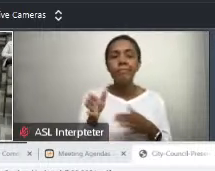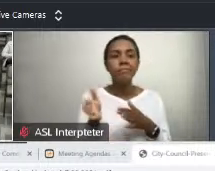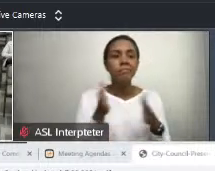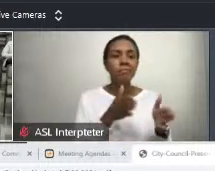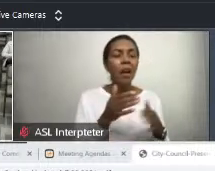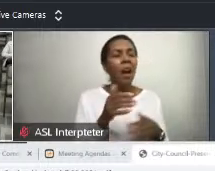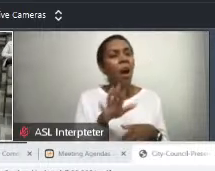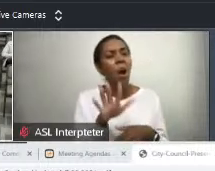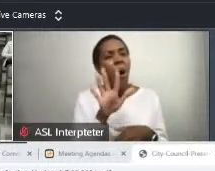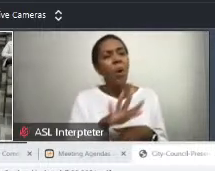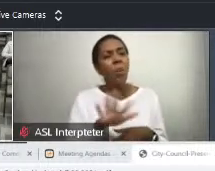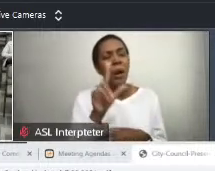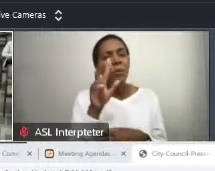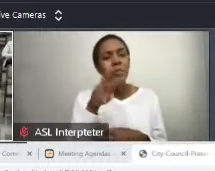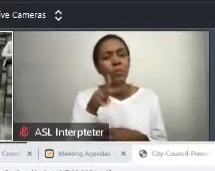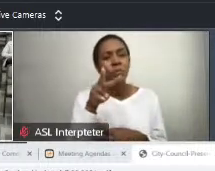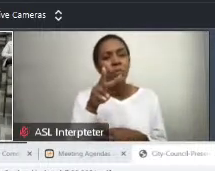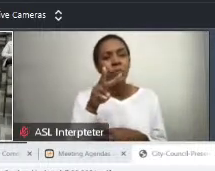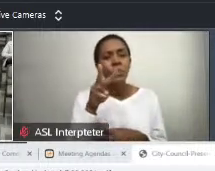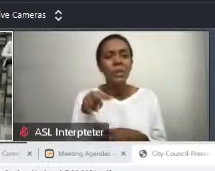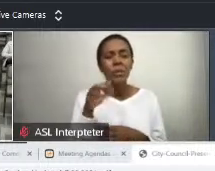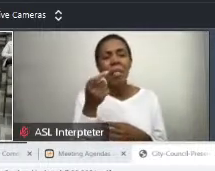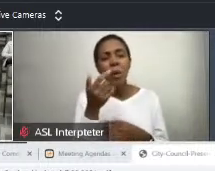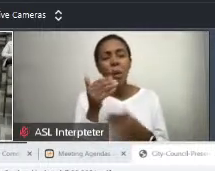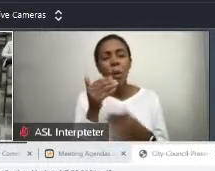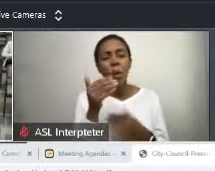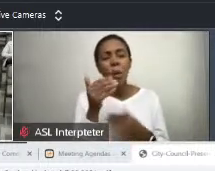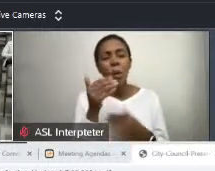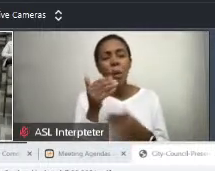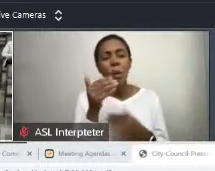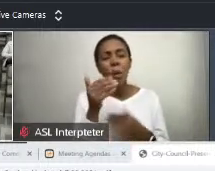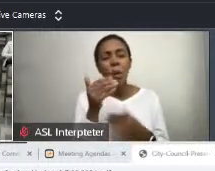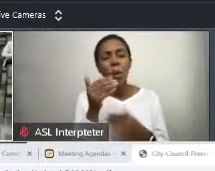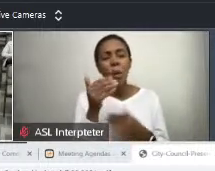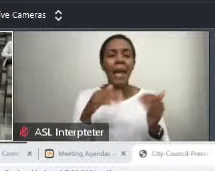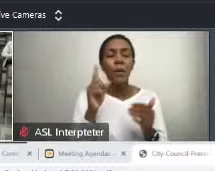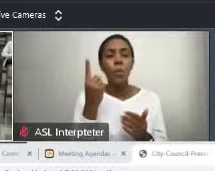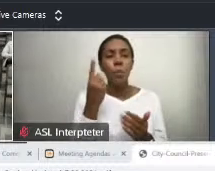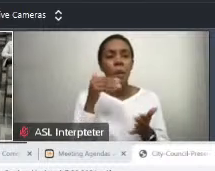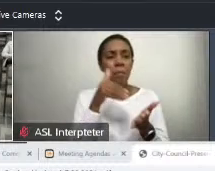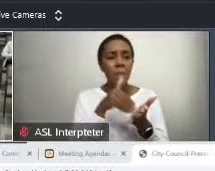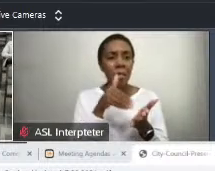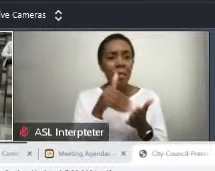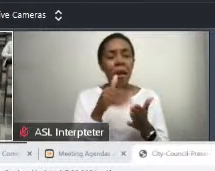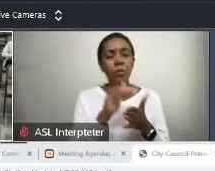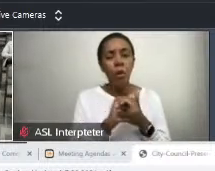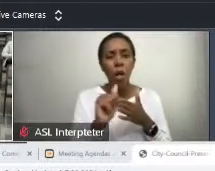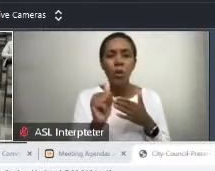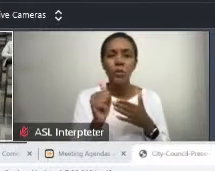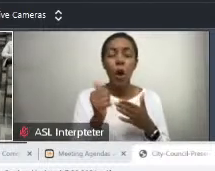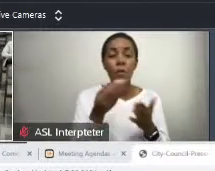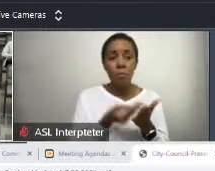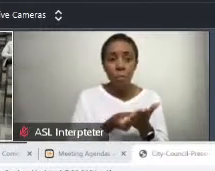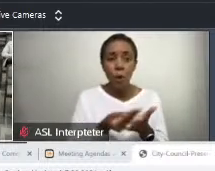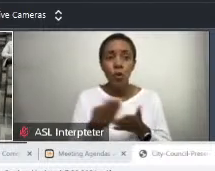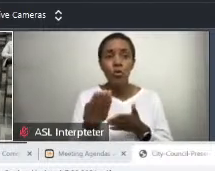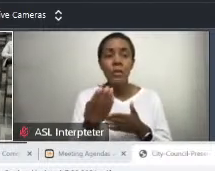million will be spent on construction and purchase, which is a fairly